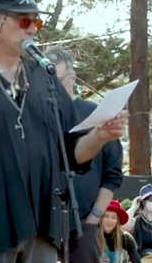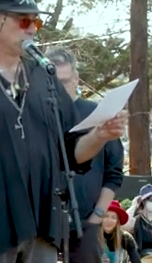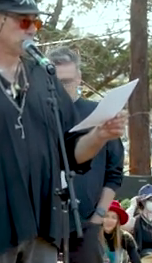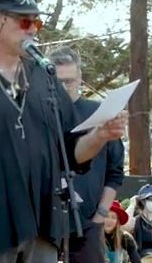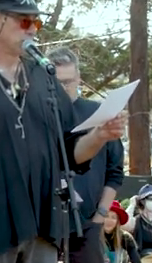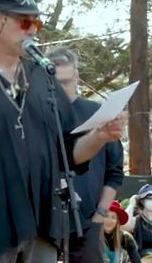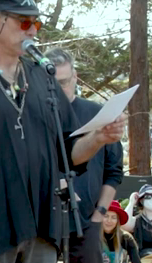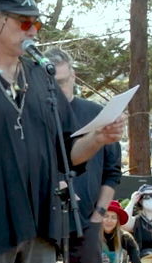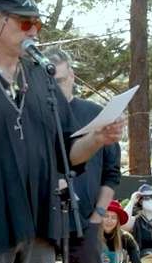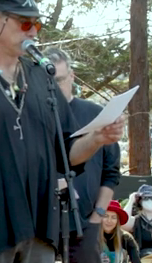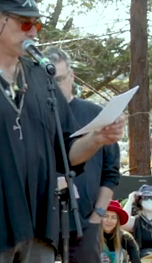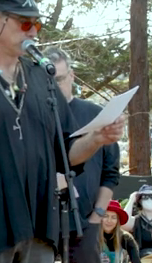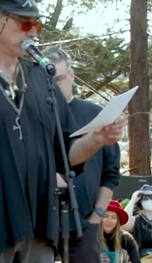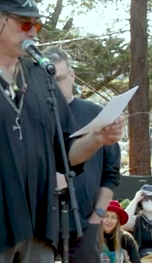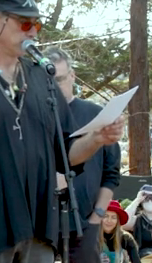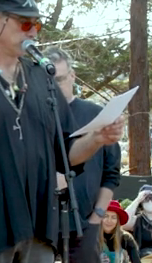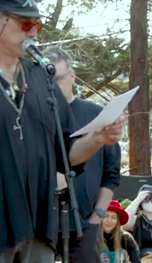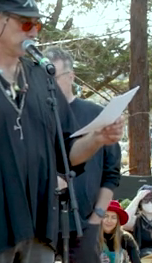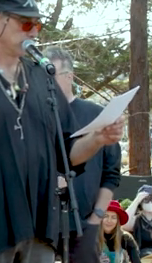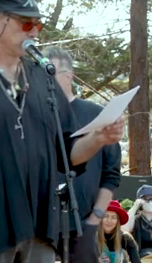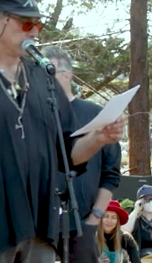my unborn sister.